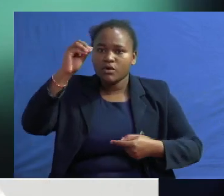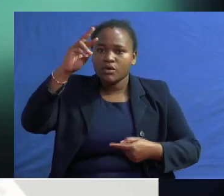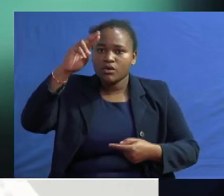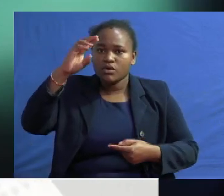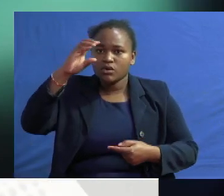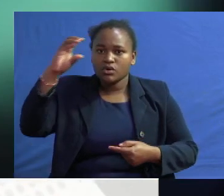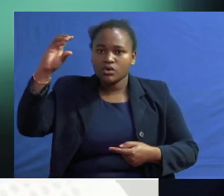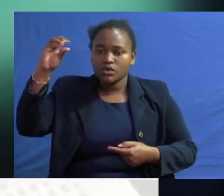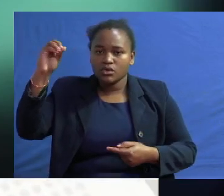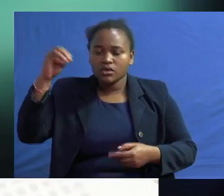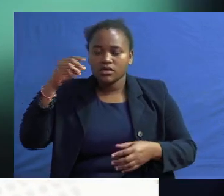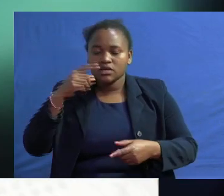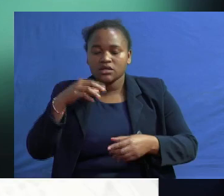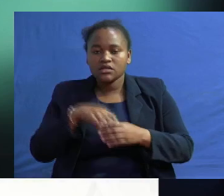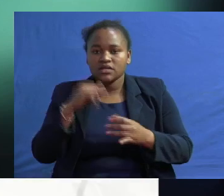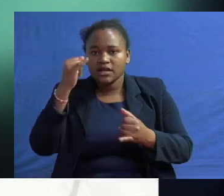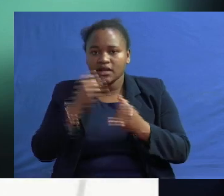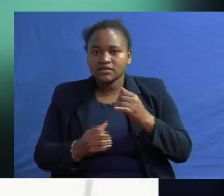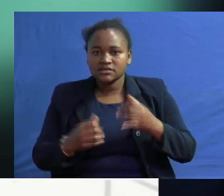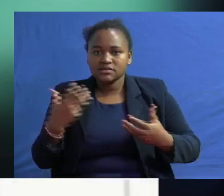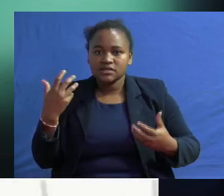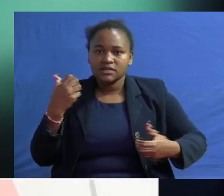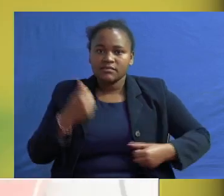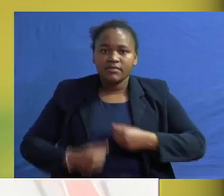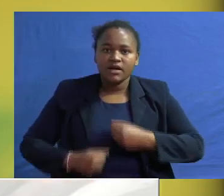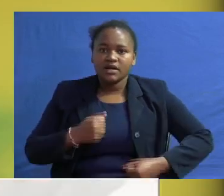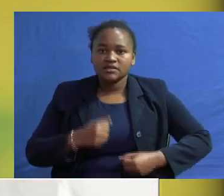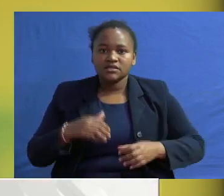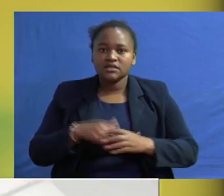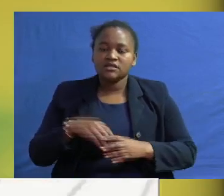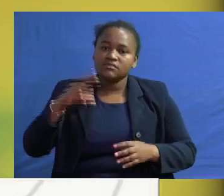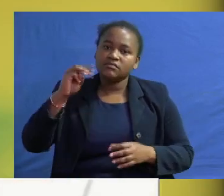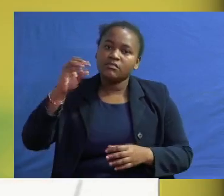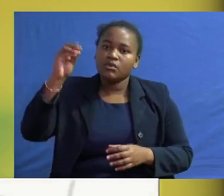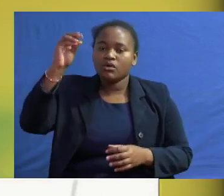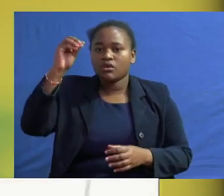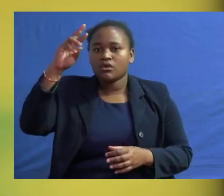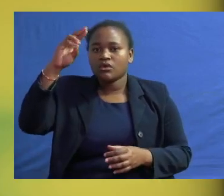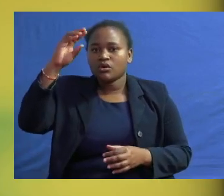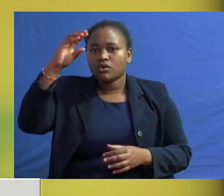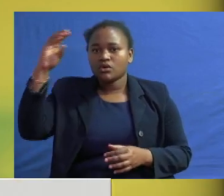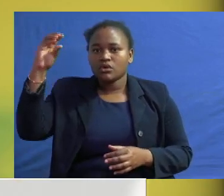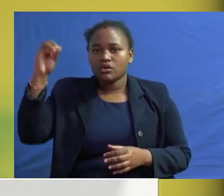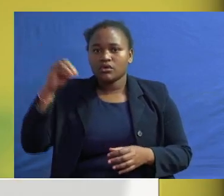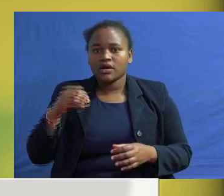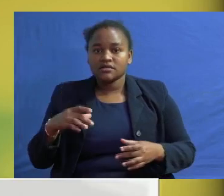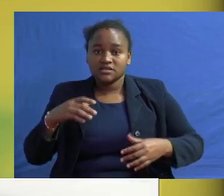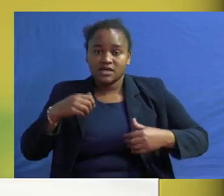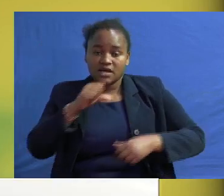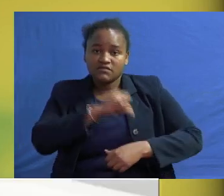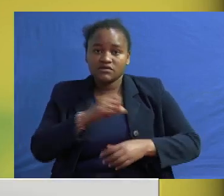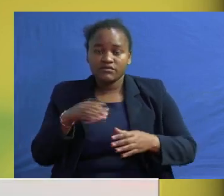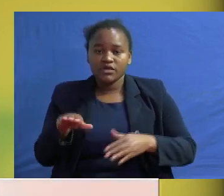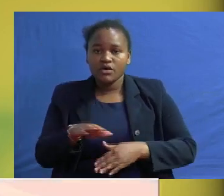epic finals. Wydad were 2-1 winners in the first leg match in Morocco, but Mamelodi Sundowns took advantage of their